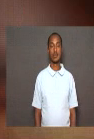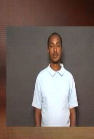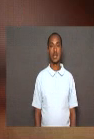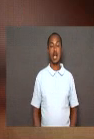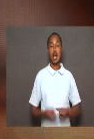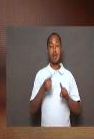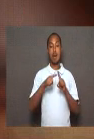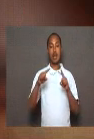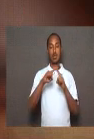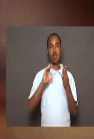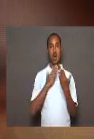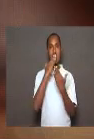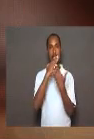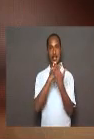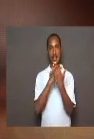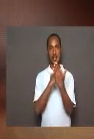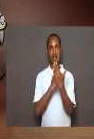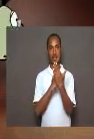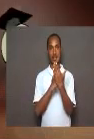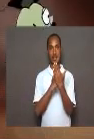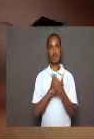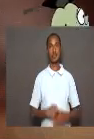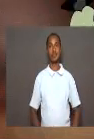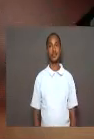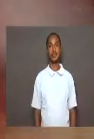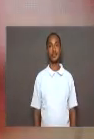Let's get back to our lesson.